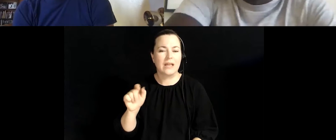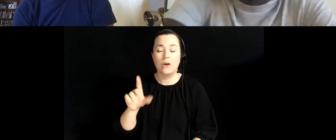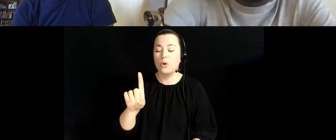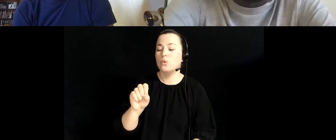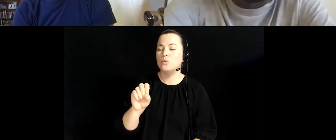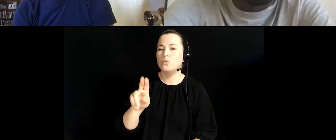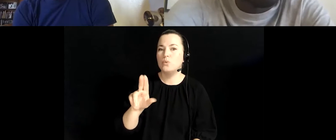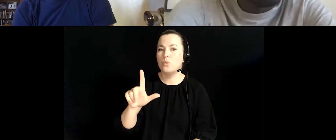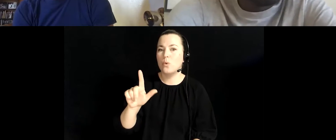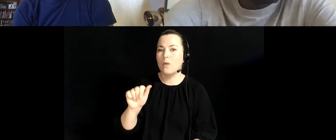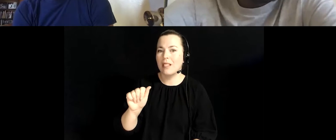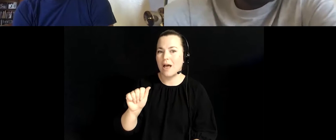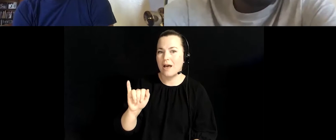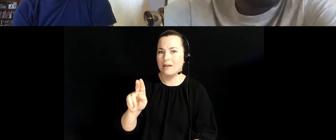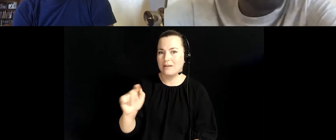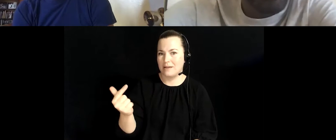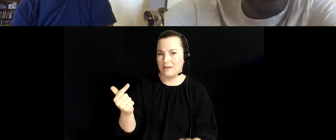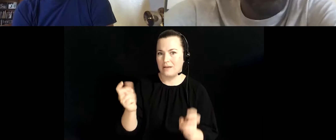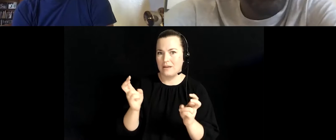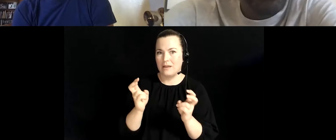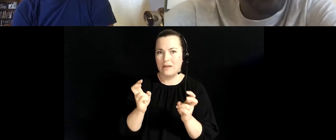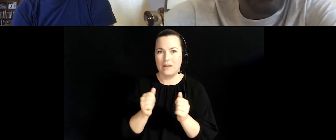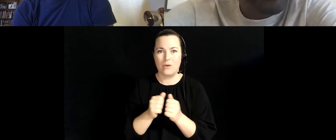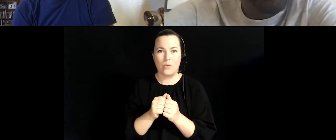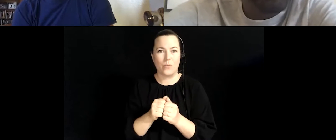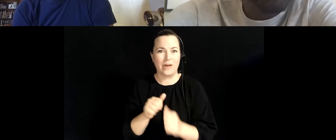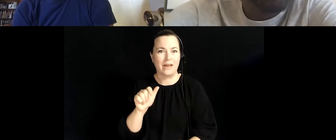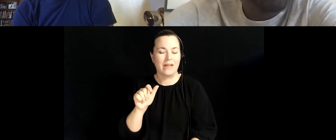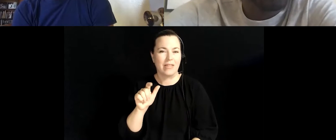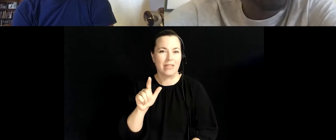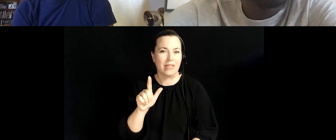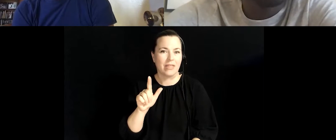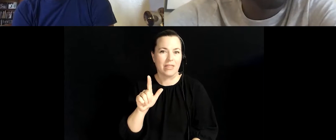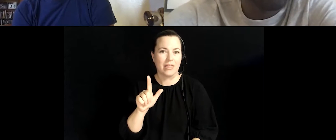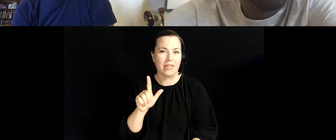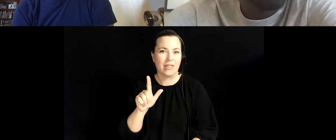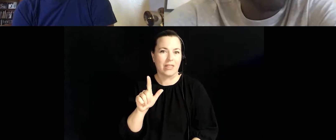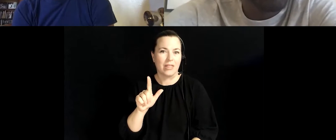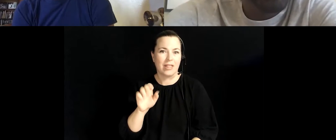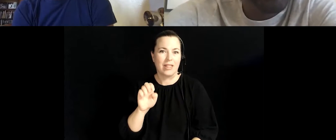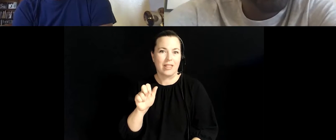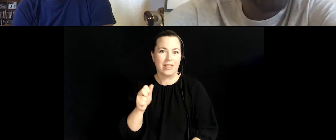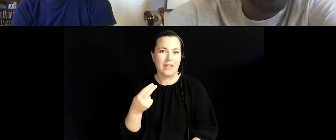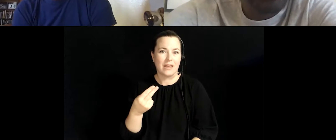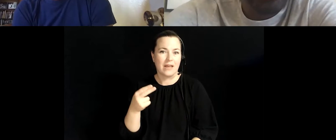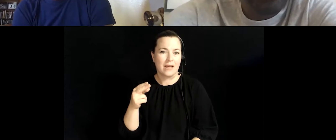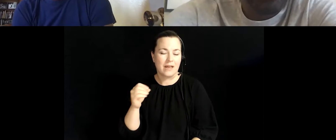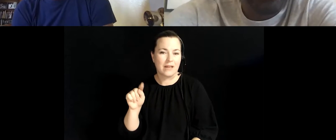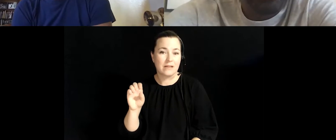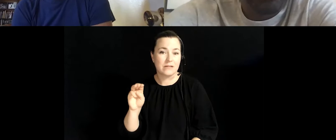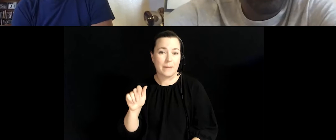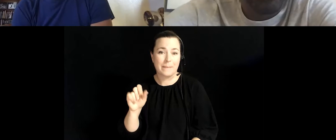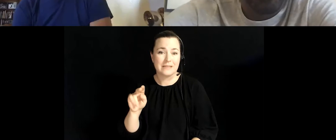Pipsana Samarsina, and just how both of them could